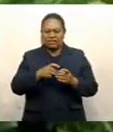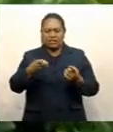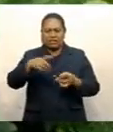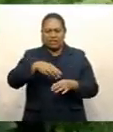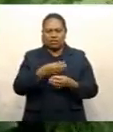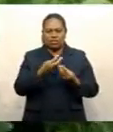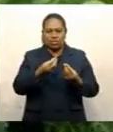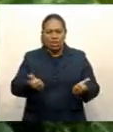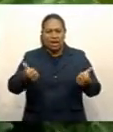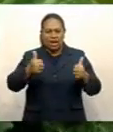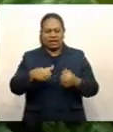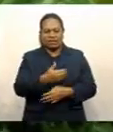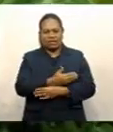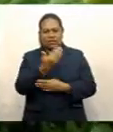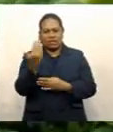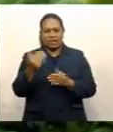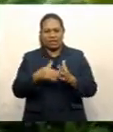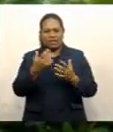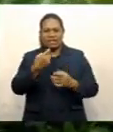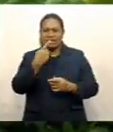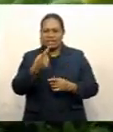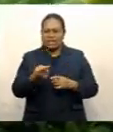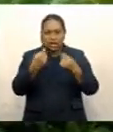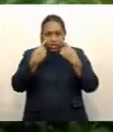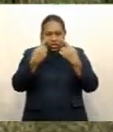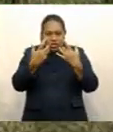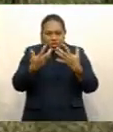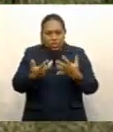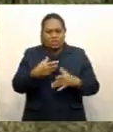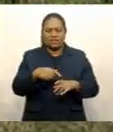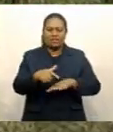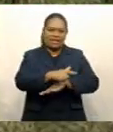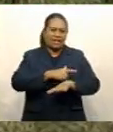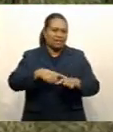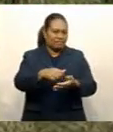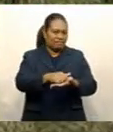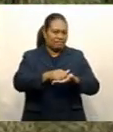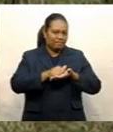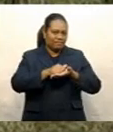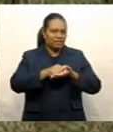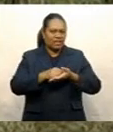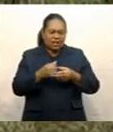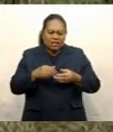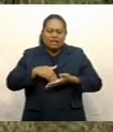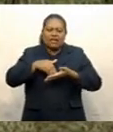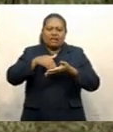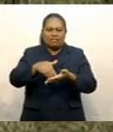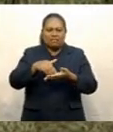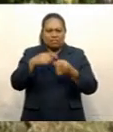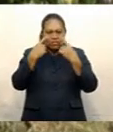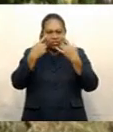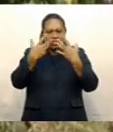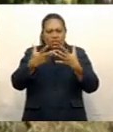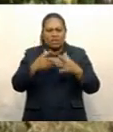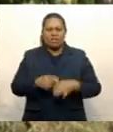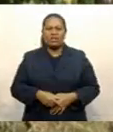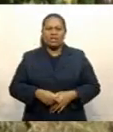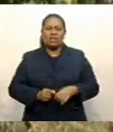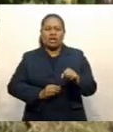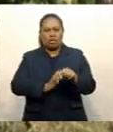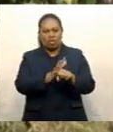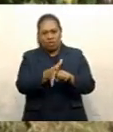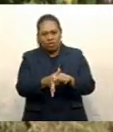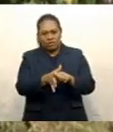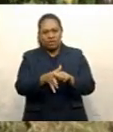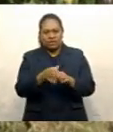Dr. Reddy says this year's theme highlights that land restoration will contribute greatly to post-COVID-19